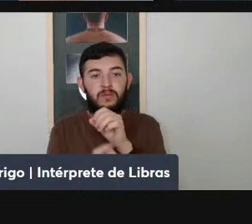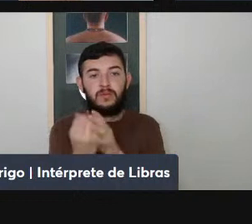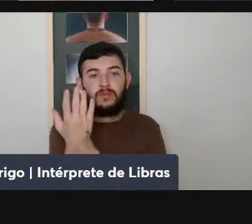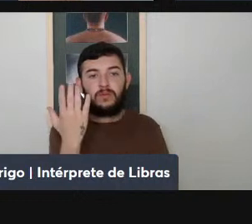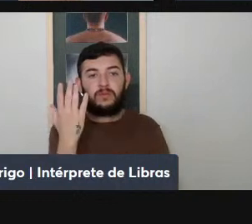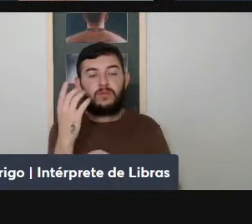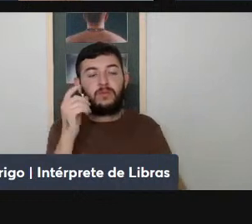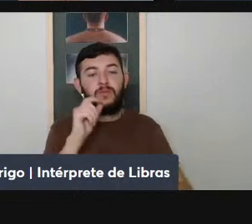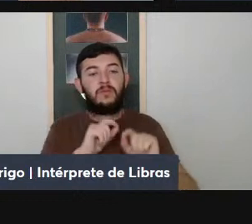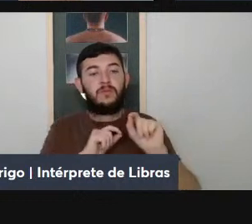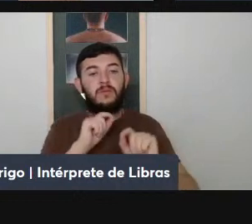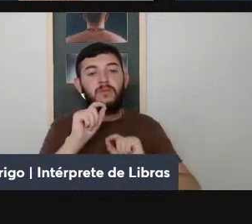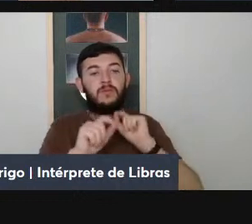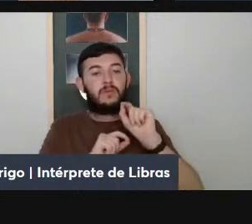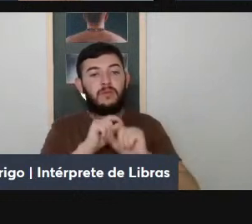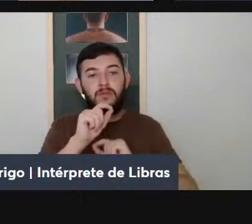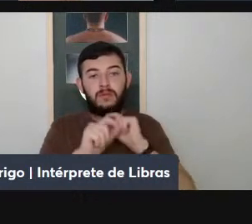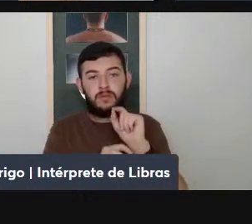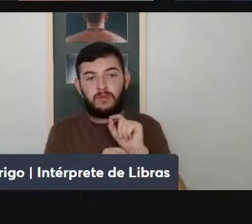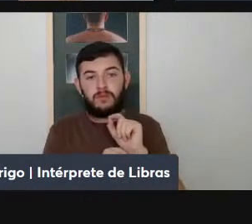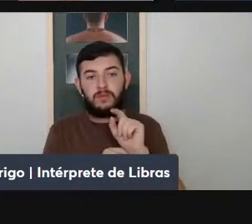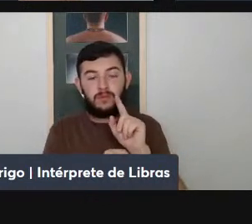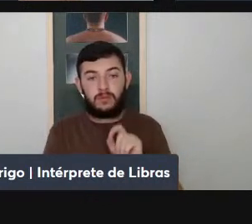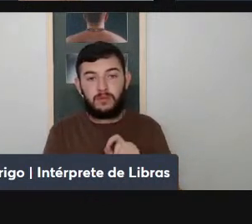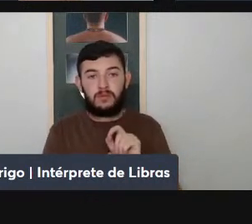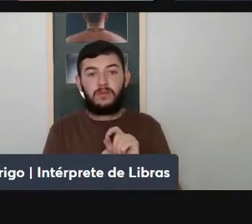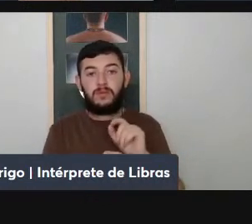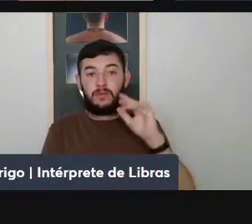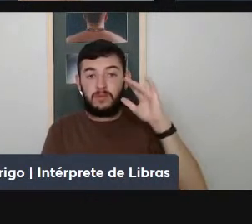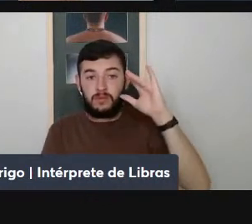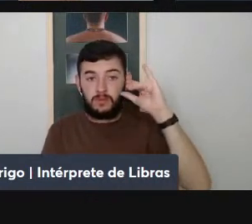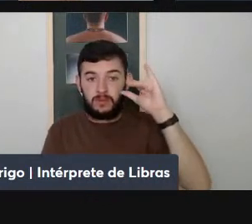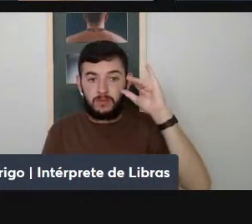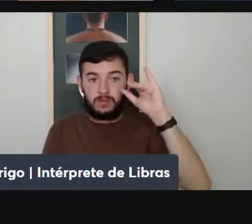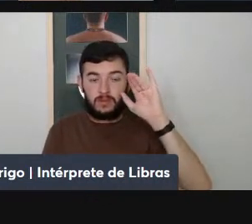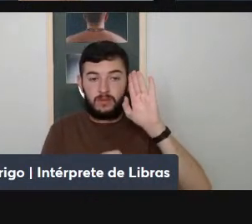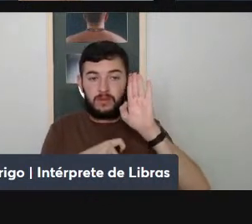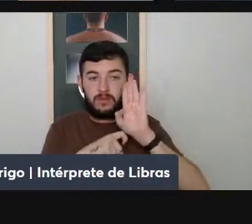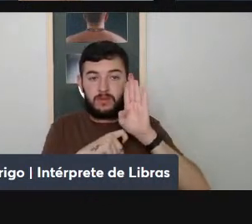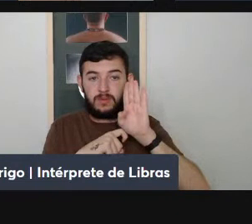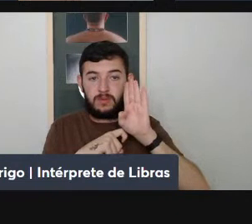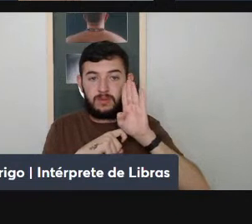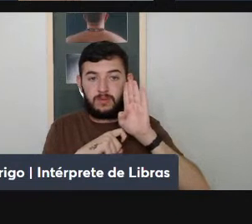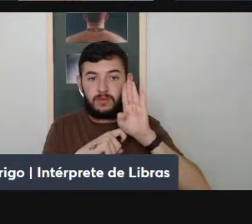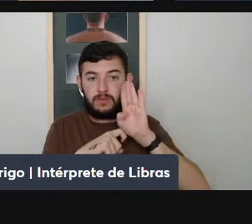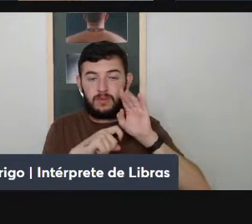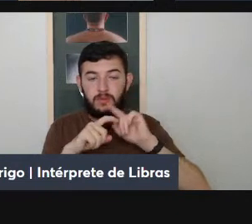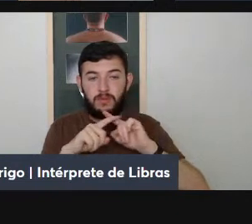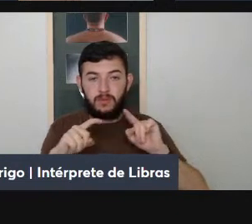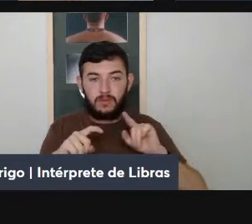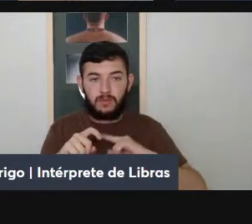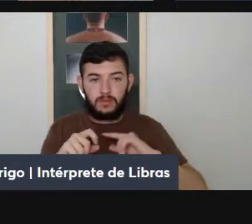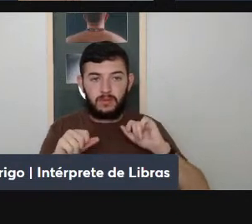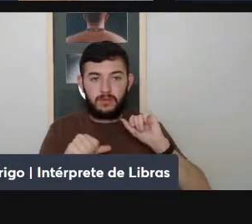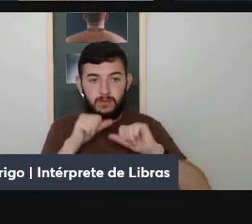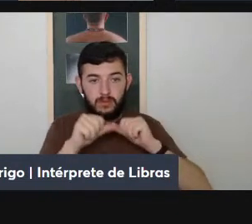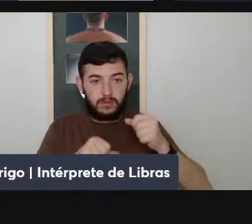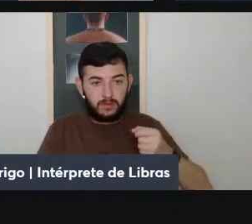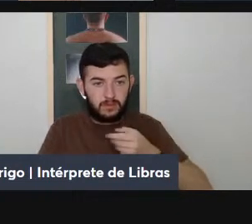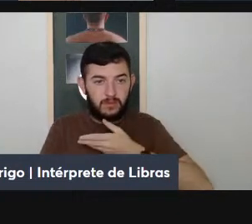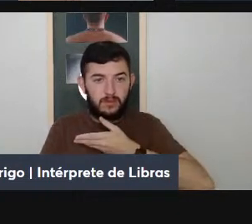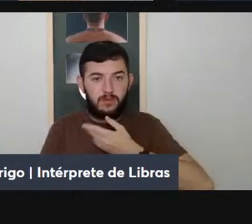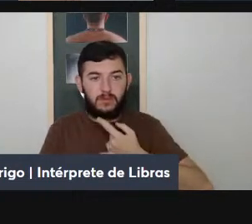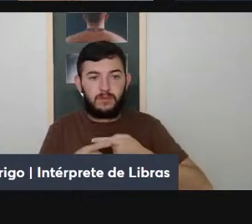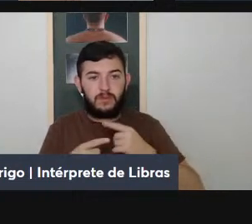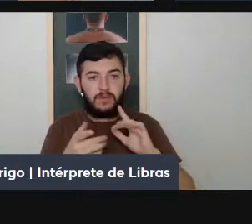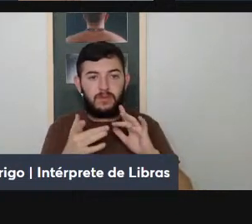em geral, dentro das grandes ciências biomédicas, era inovador porque incluía um contato